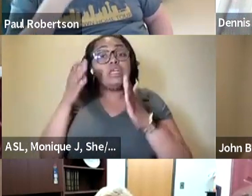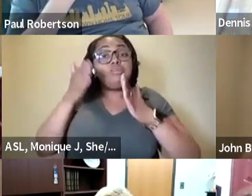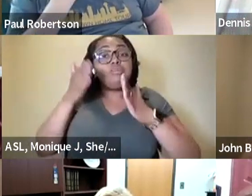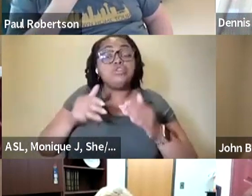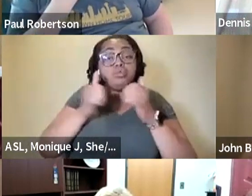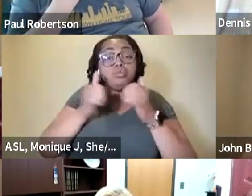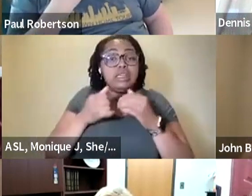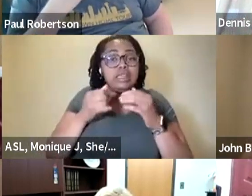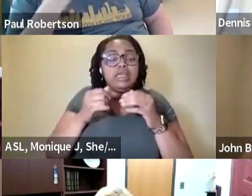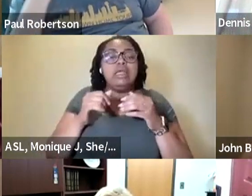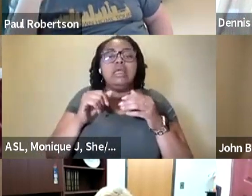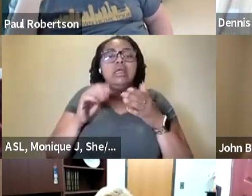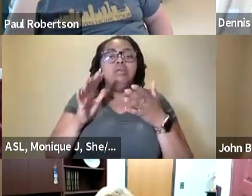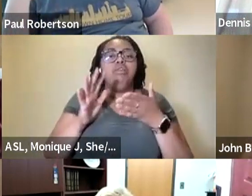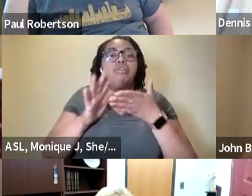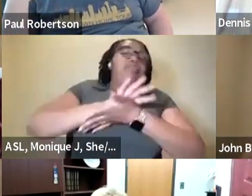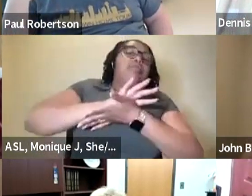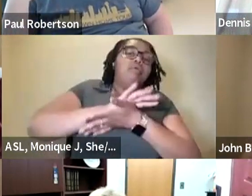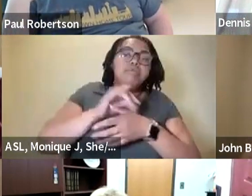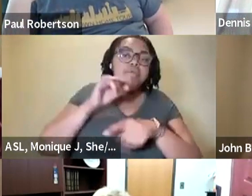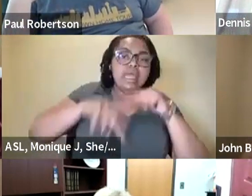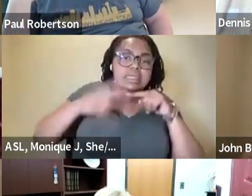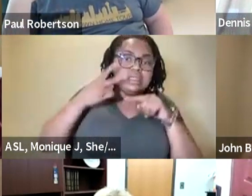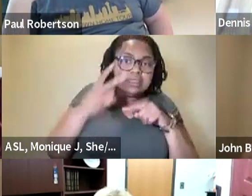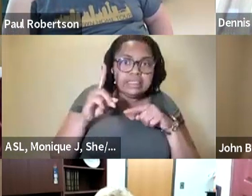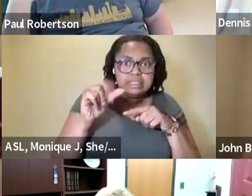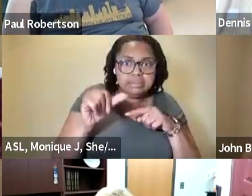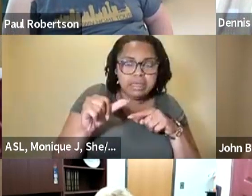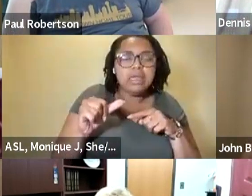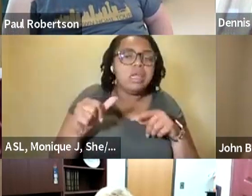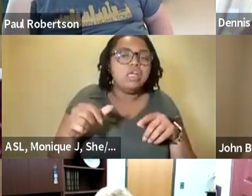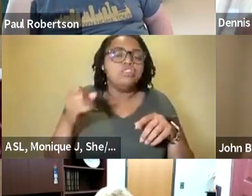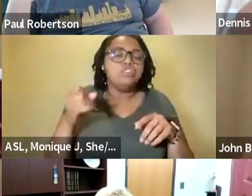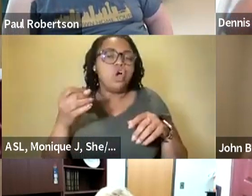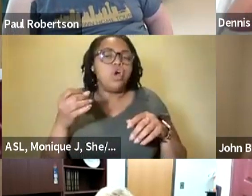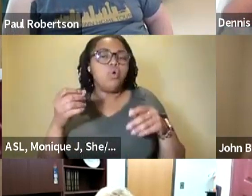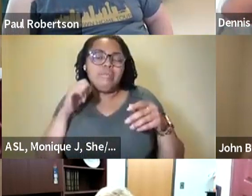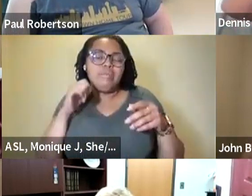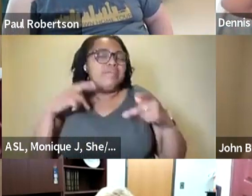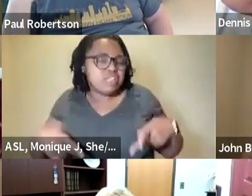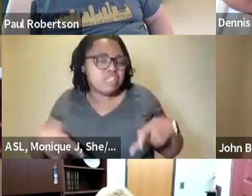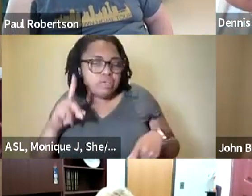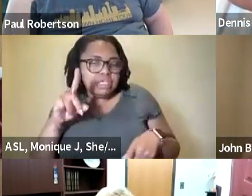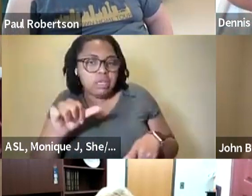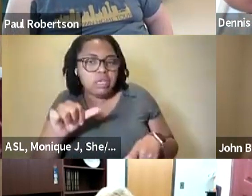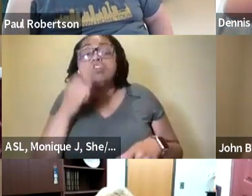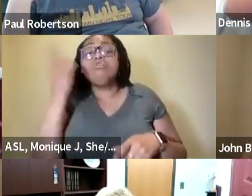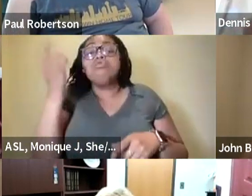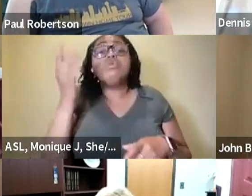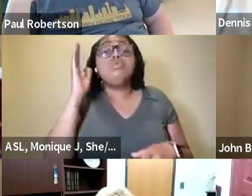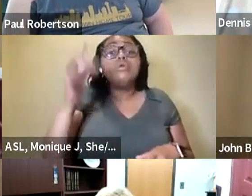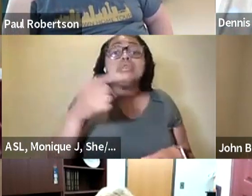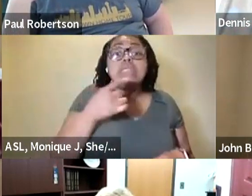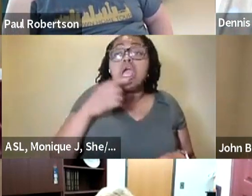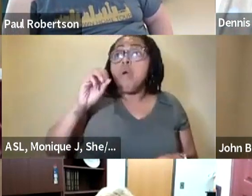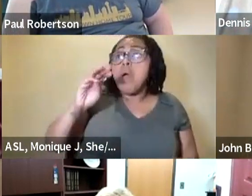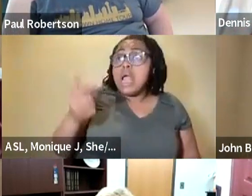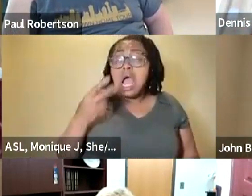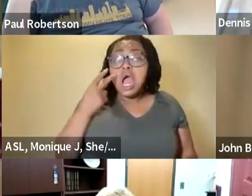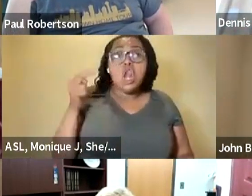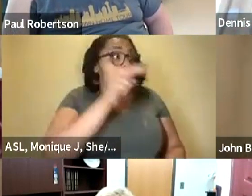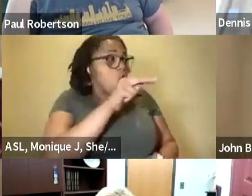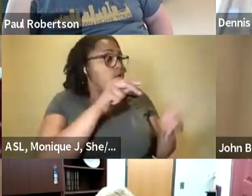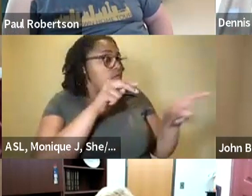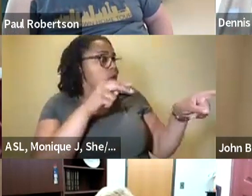don't want to think of others as having a disability. So, you know, someone would say, oh my gosh, look at that over there. And I think,